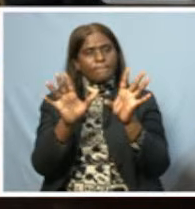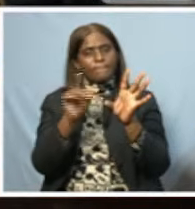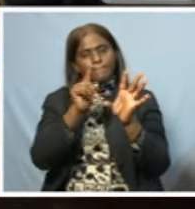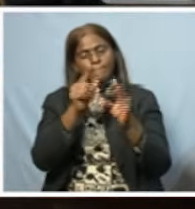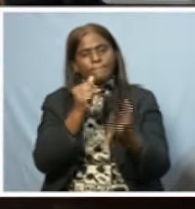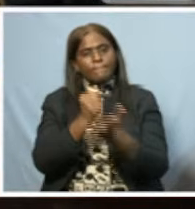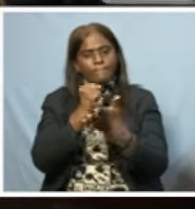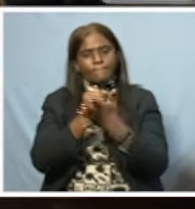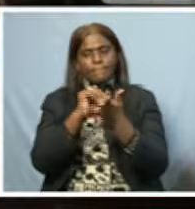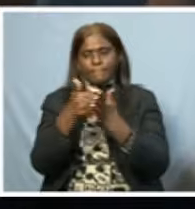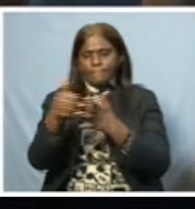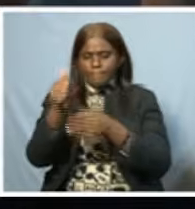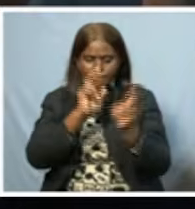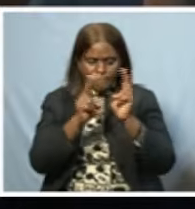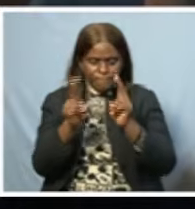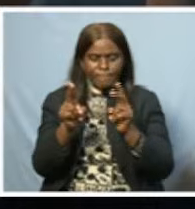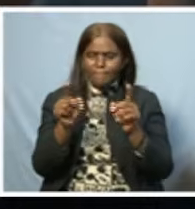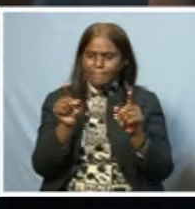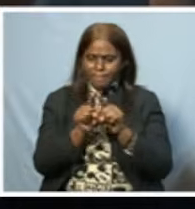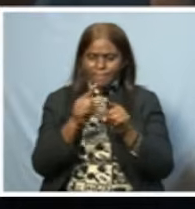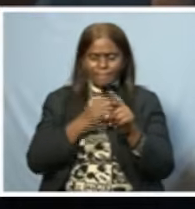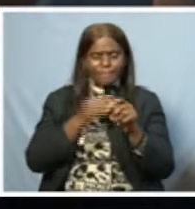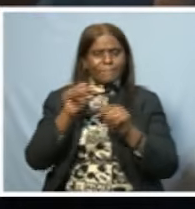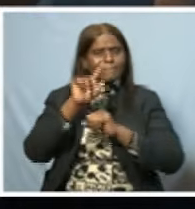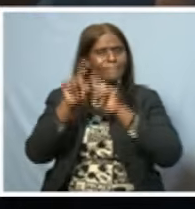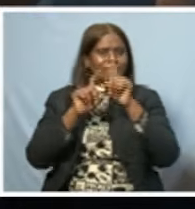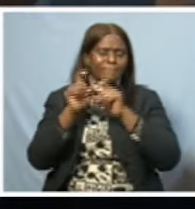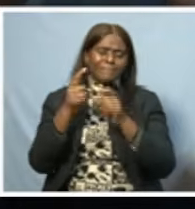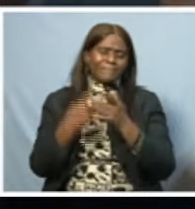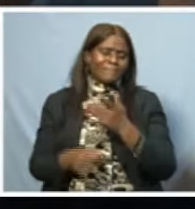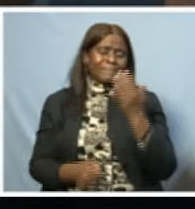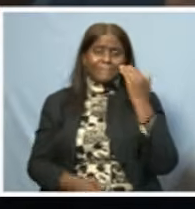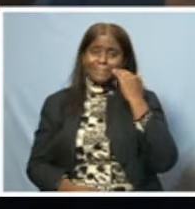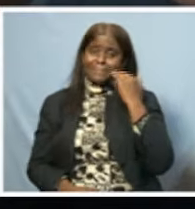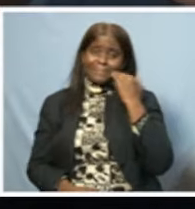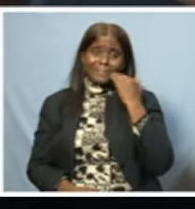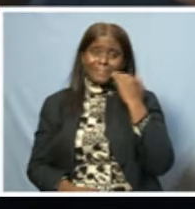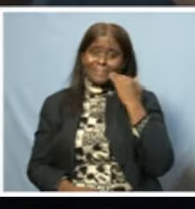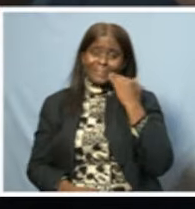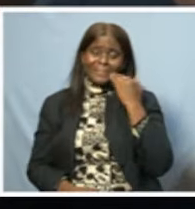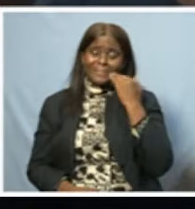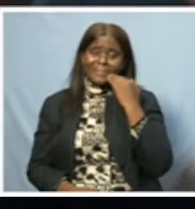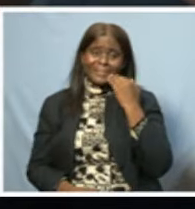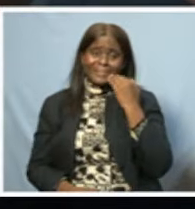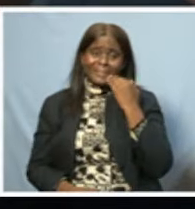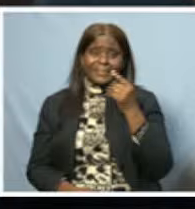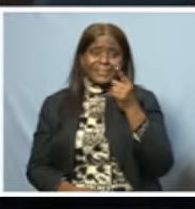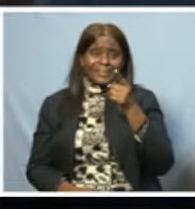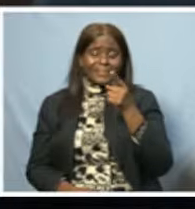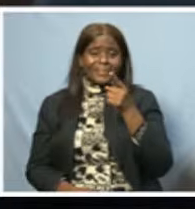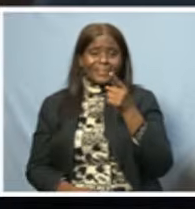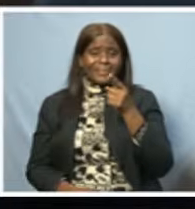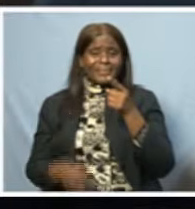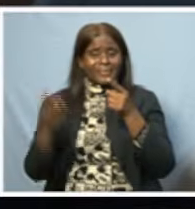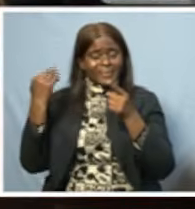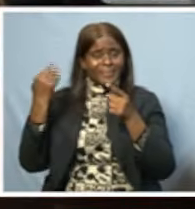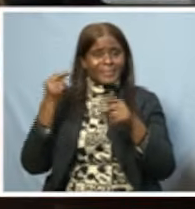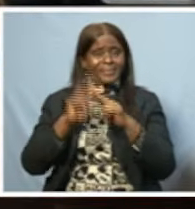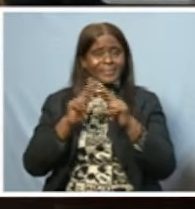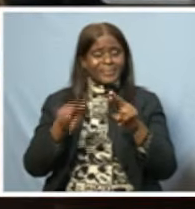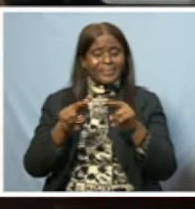procurement. The dumping site, all the is not needed, and that saving our as well as matters in